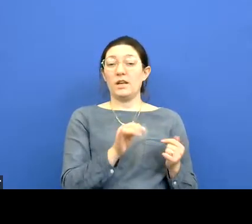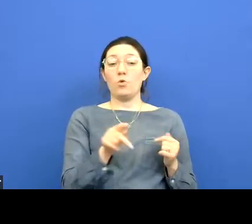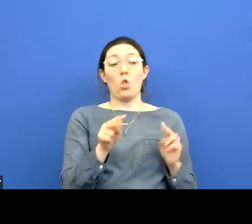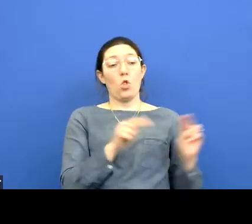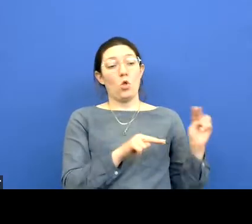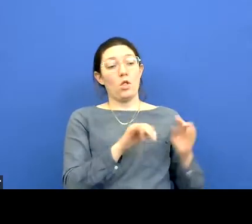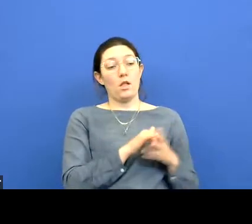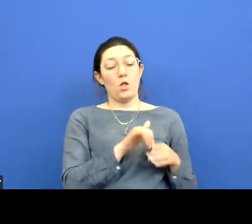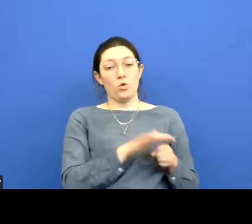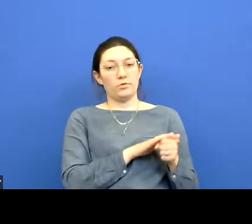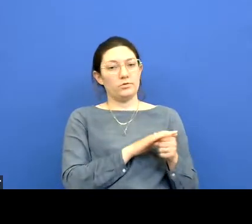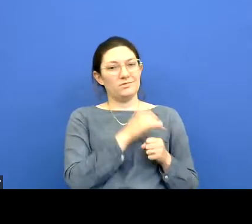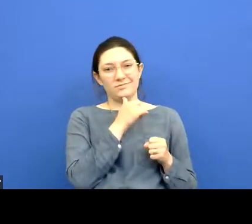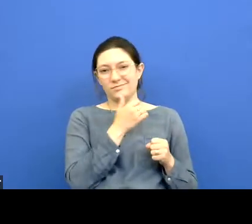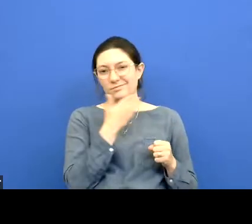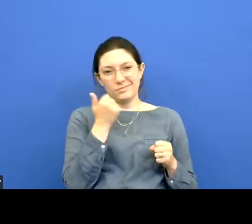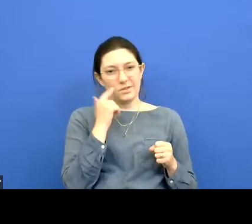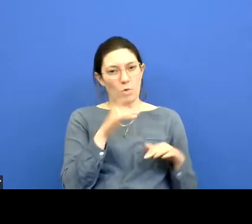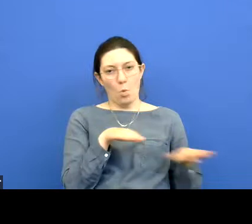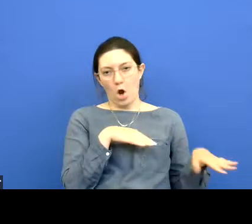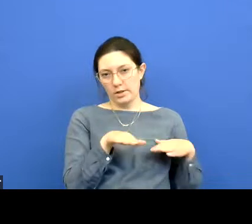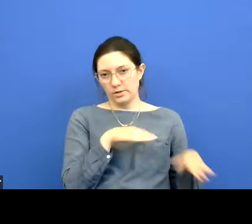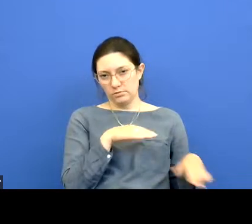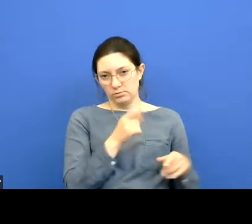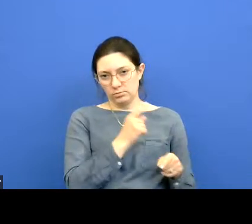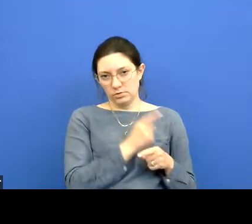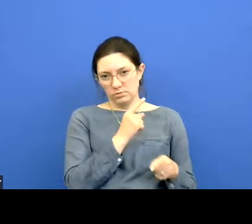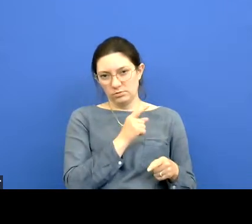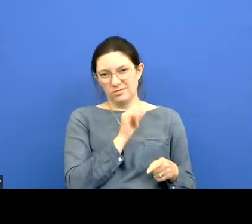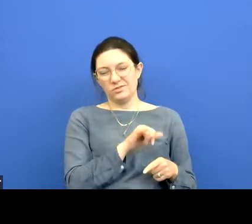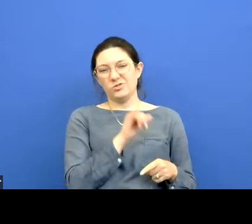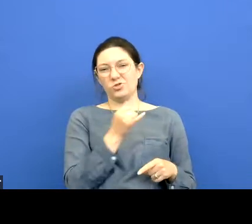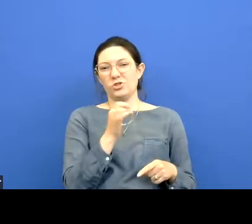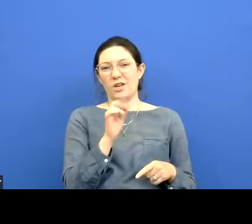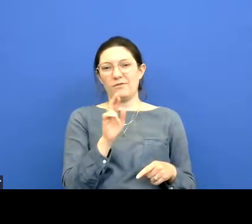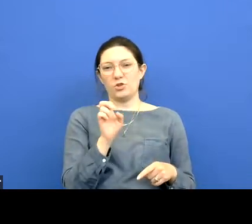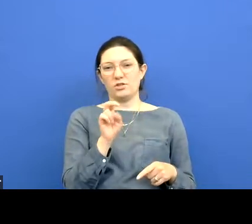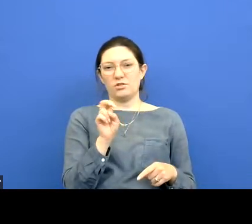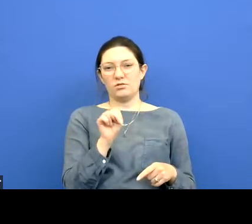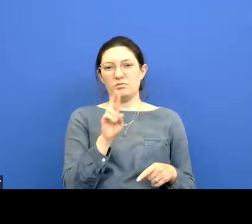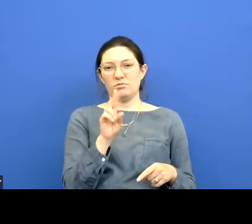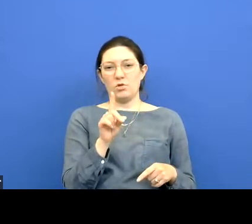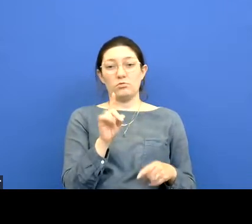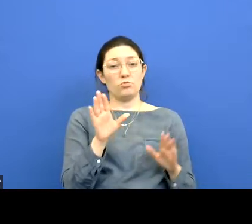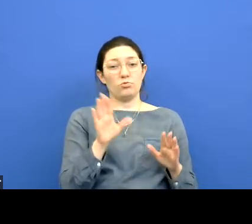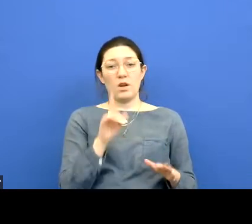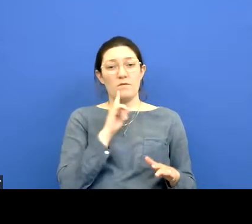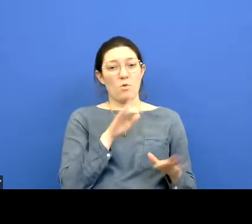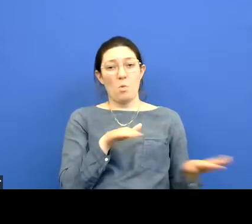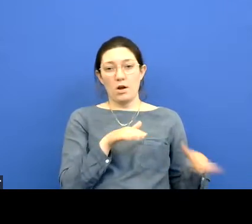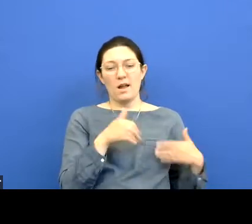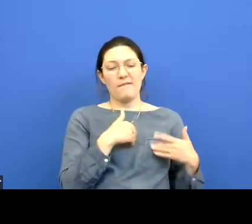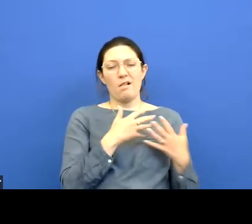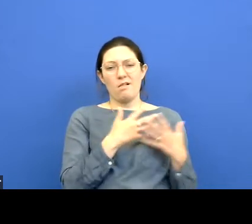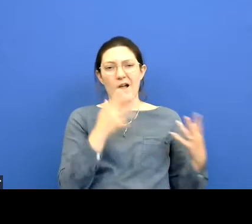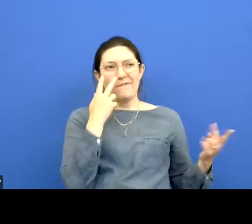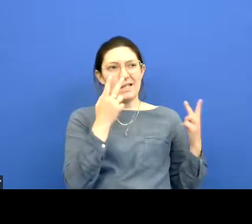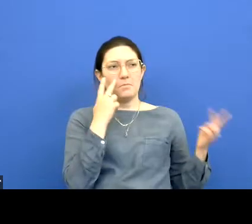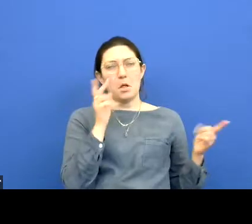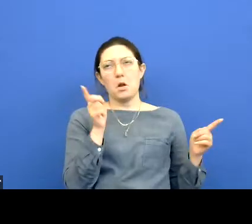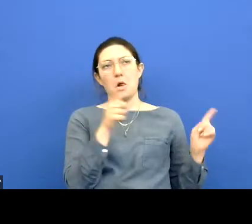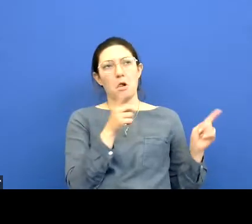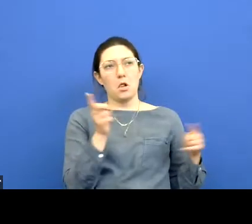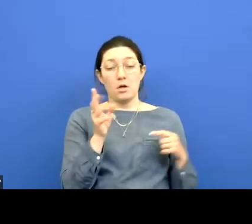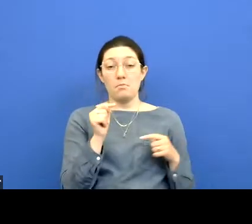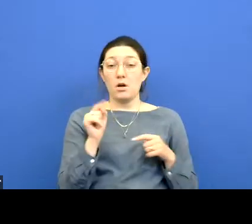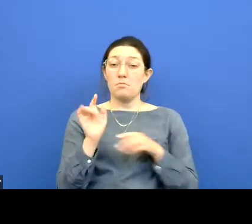the best for walk-in, right? That's Jefferson Road is great for walk-in because I've got a lot of visibility. For a movie